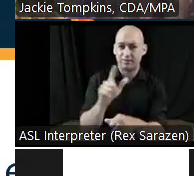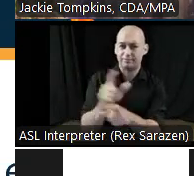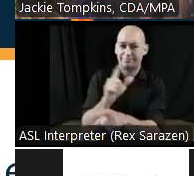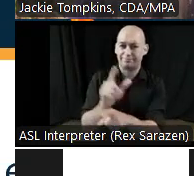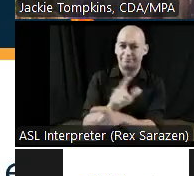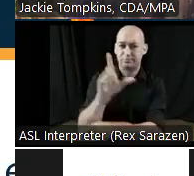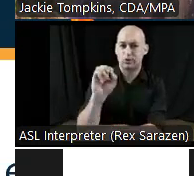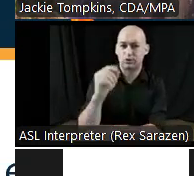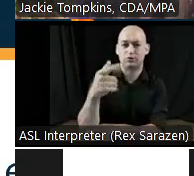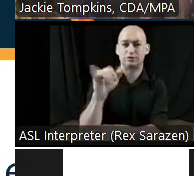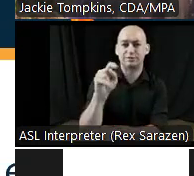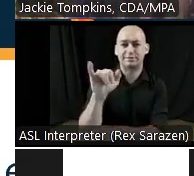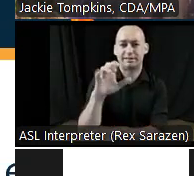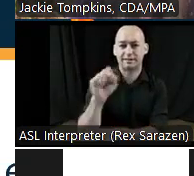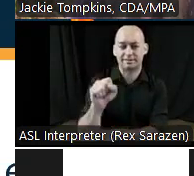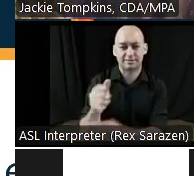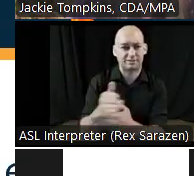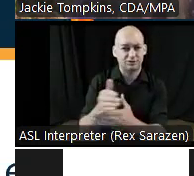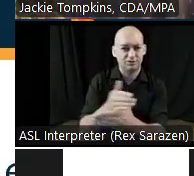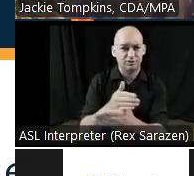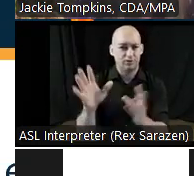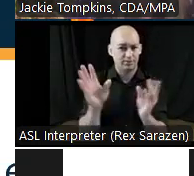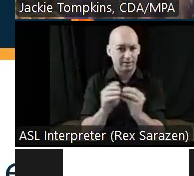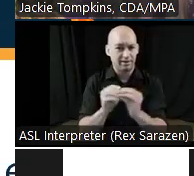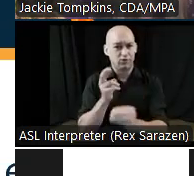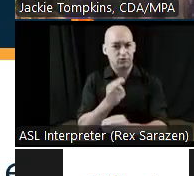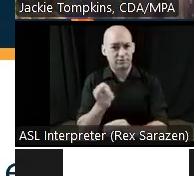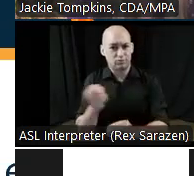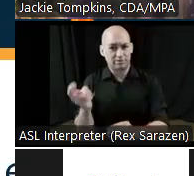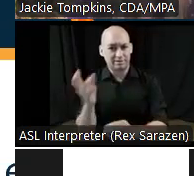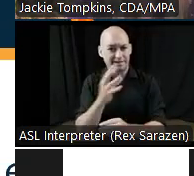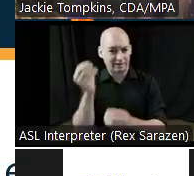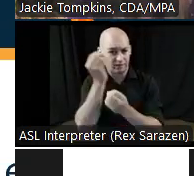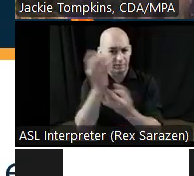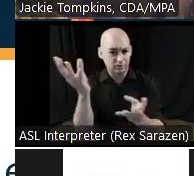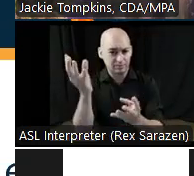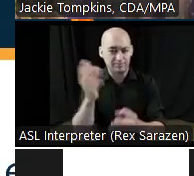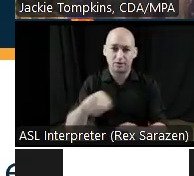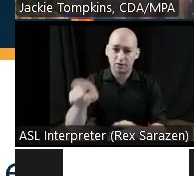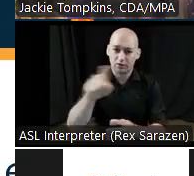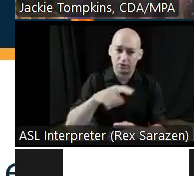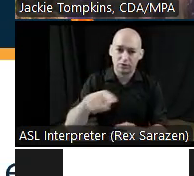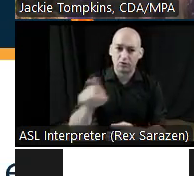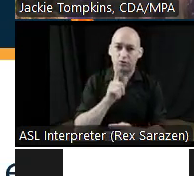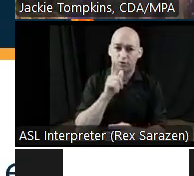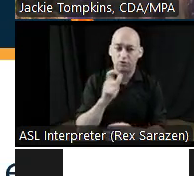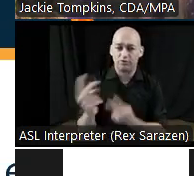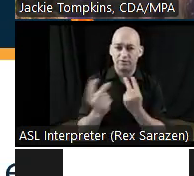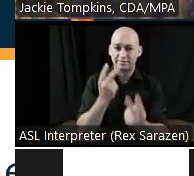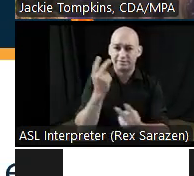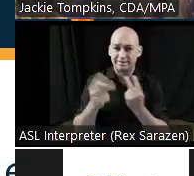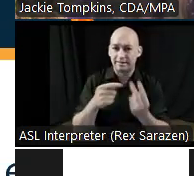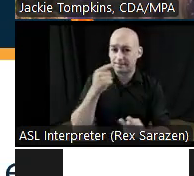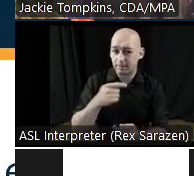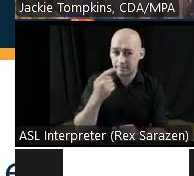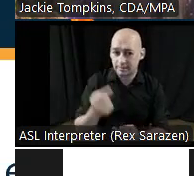are sharing any type of meeting resources and information. Those of you who are attending as a public member, you will